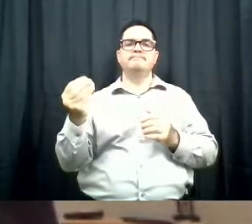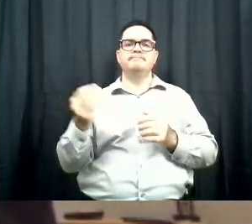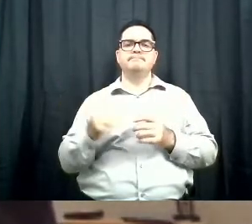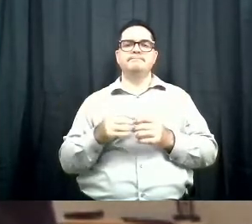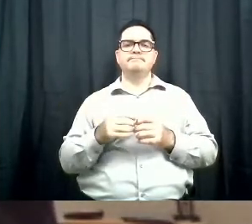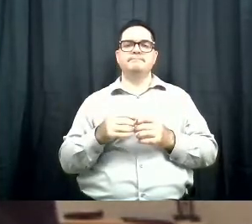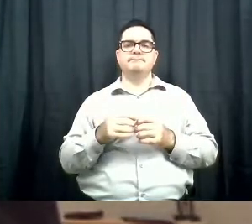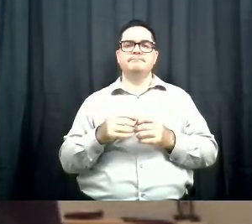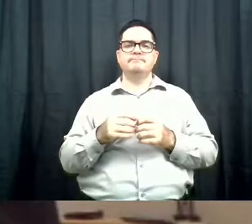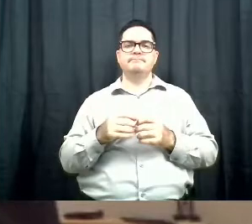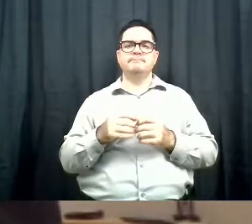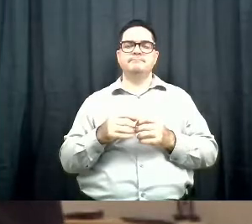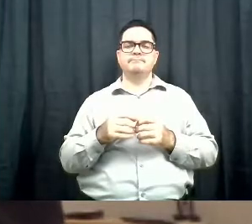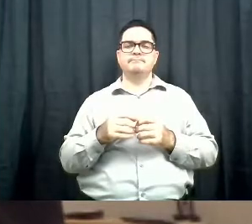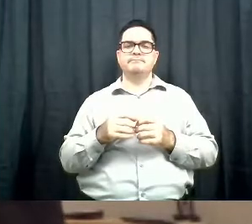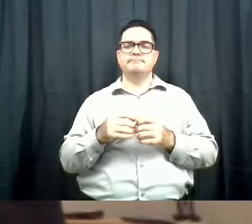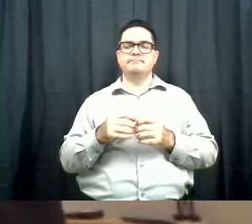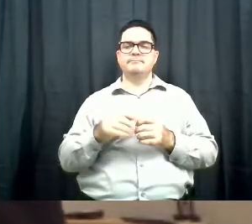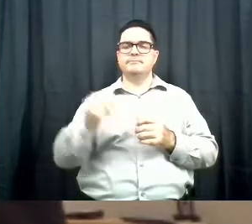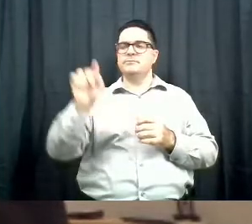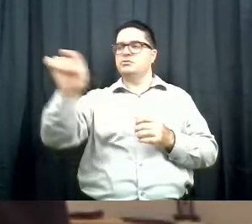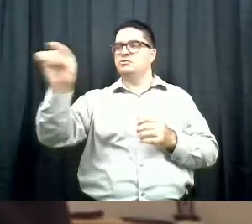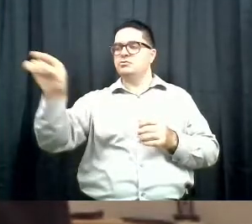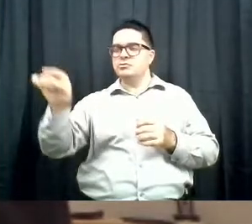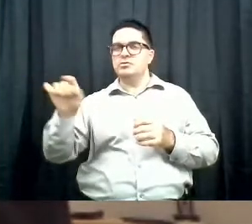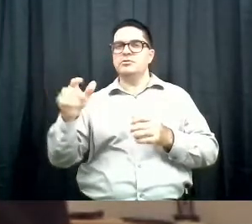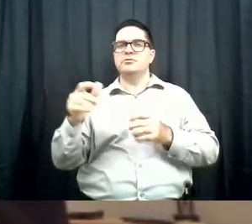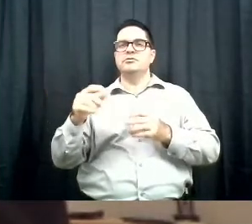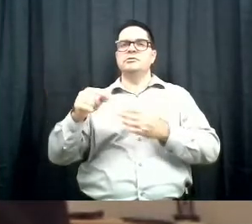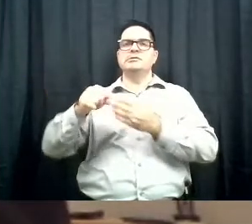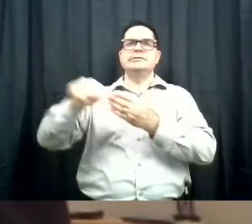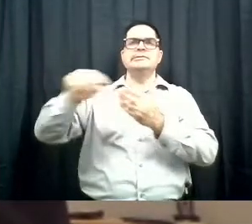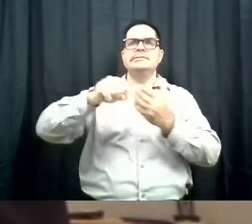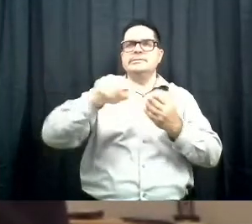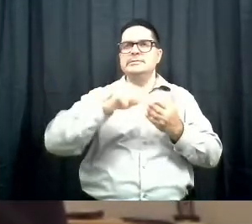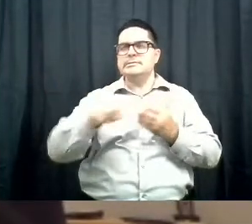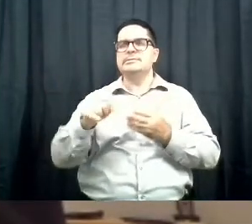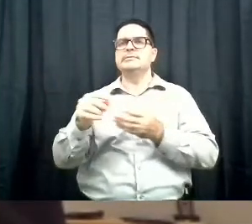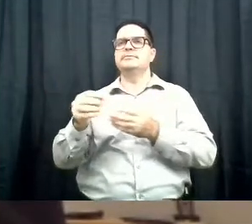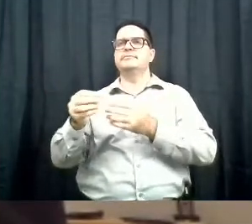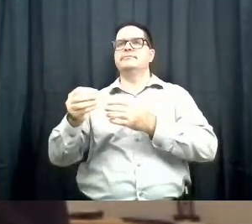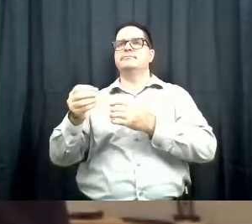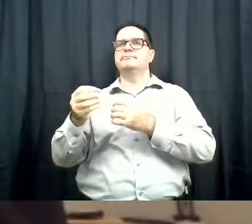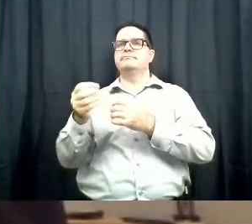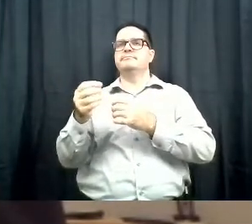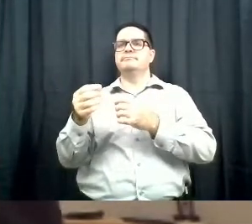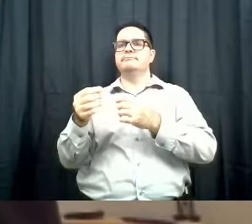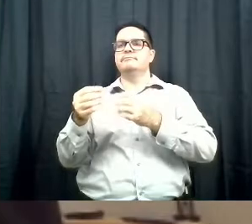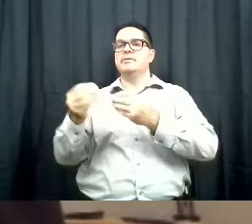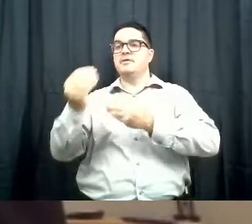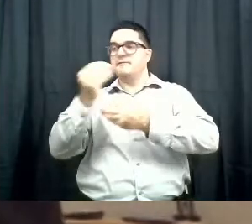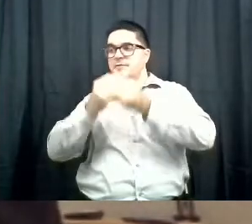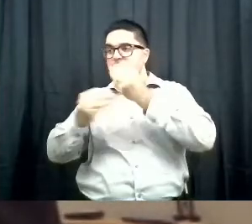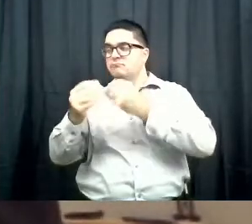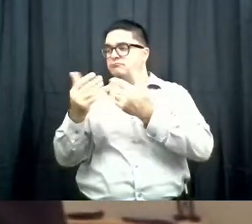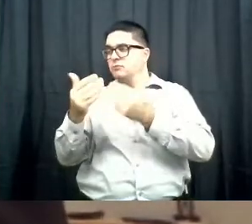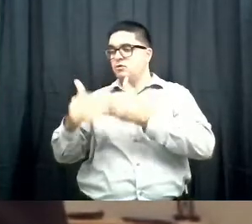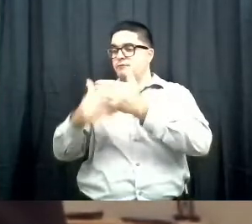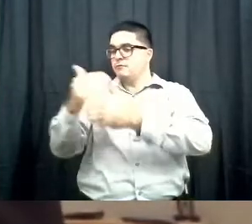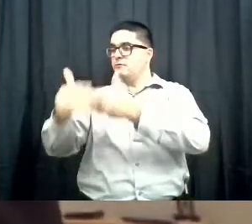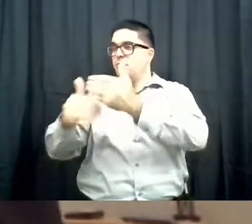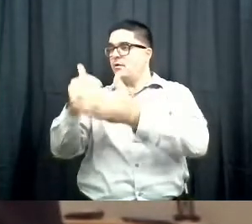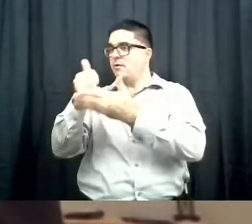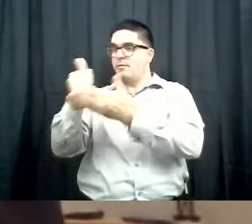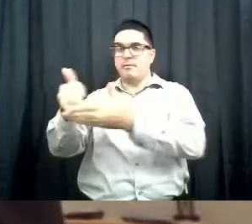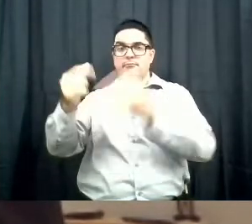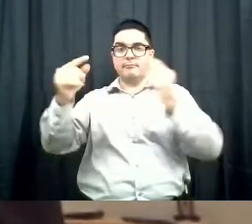pensioners and people being able to eat, absolutely, the process has worked for them. But who it has not worked for